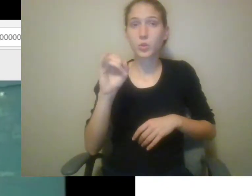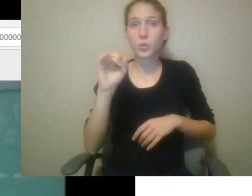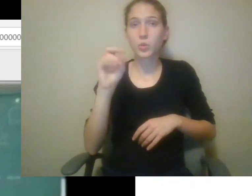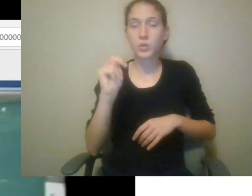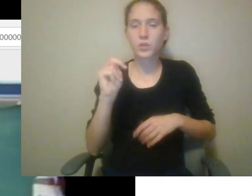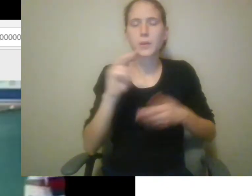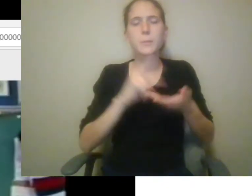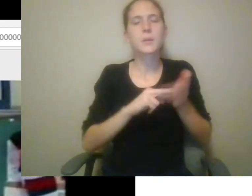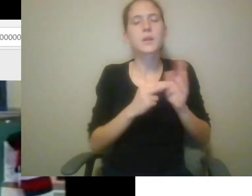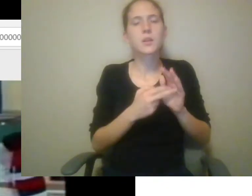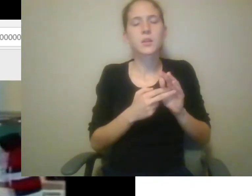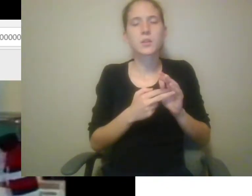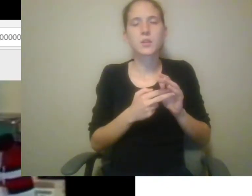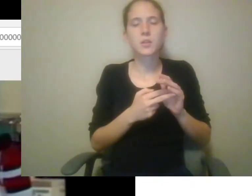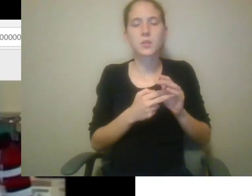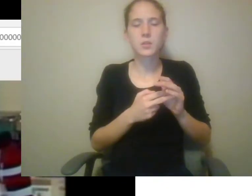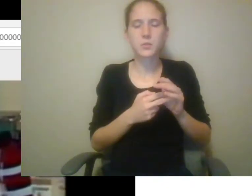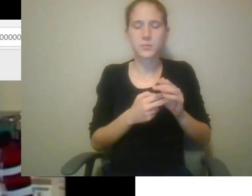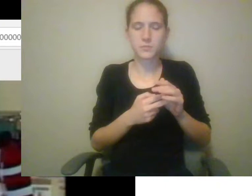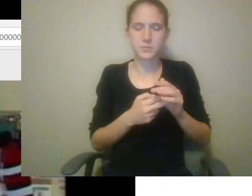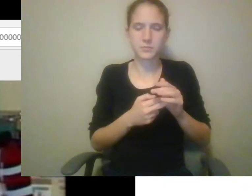an area